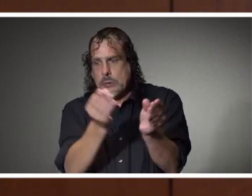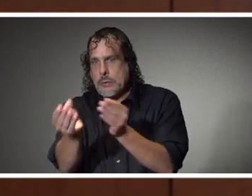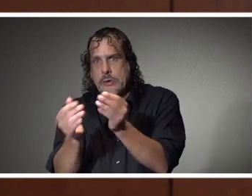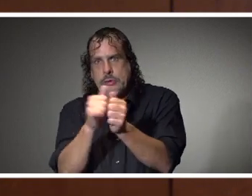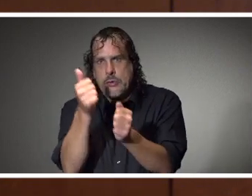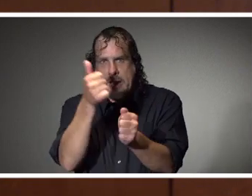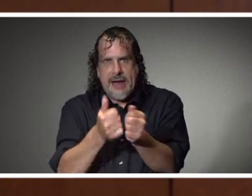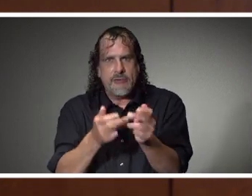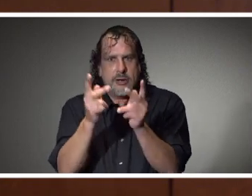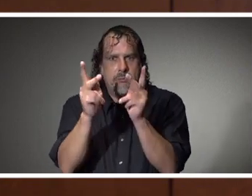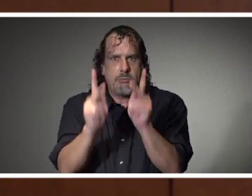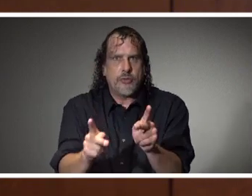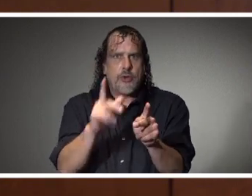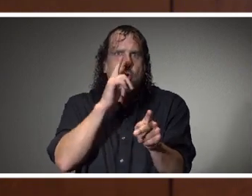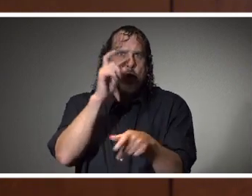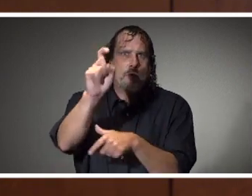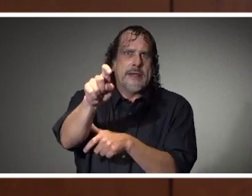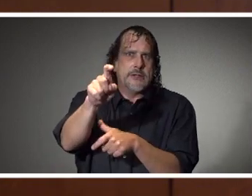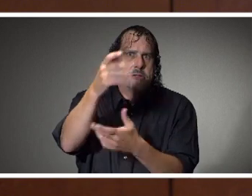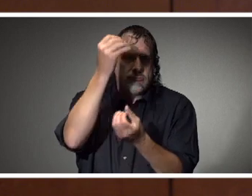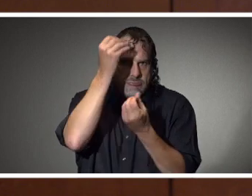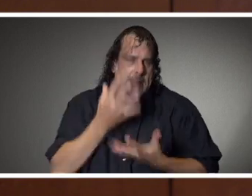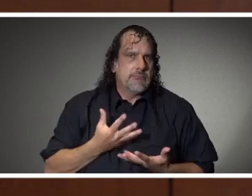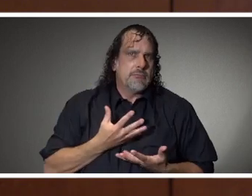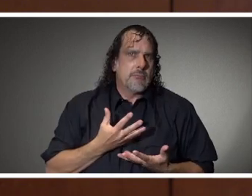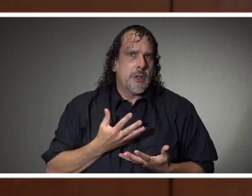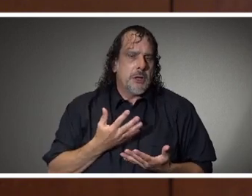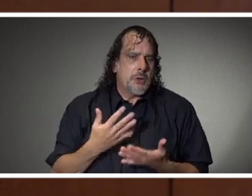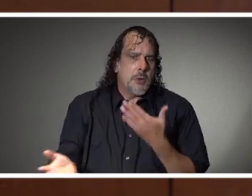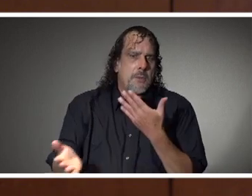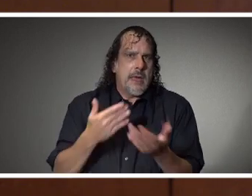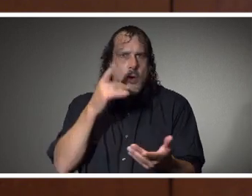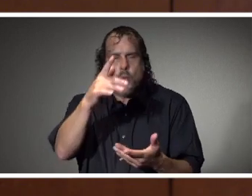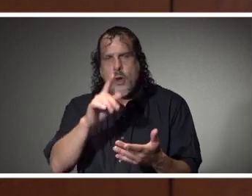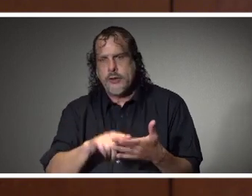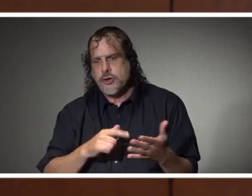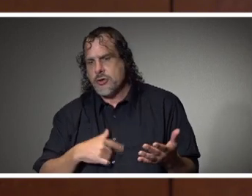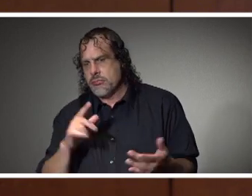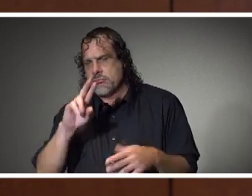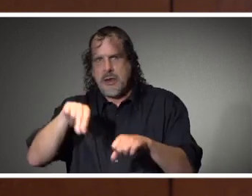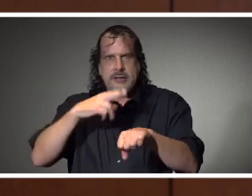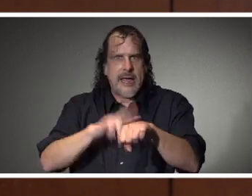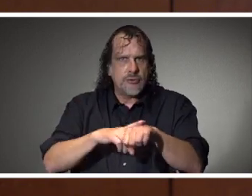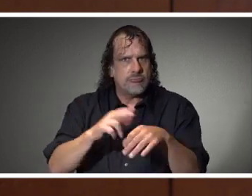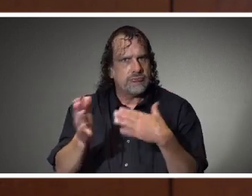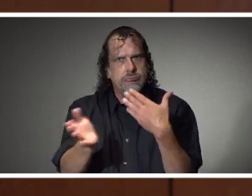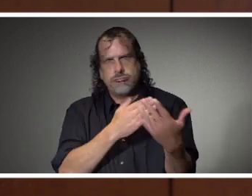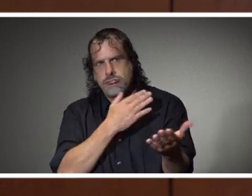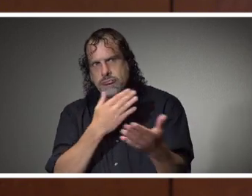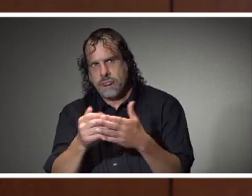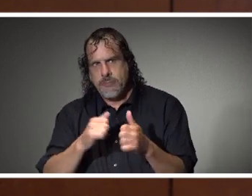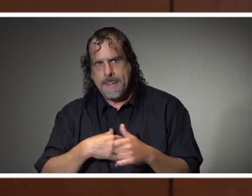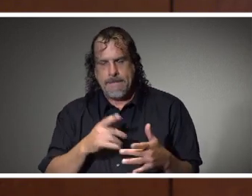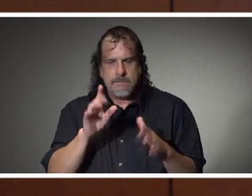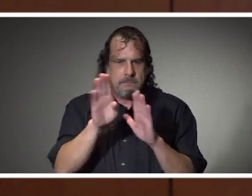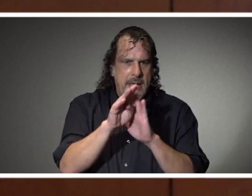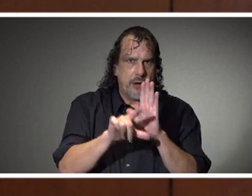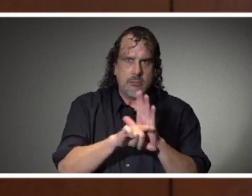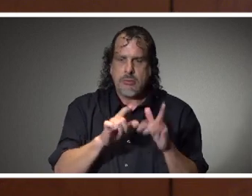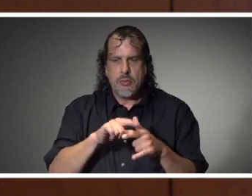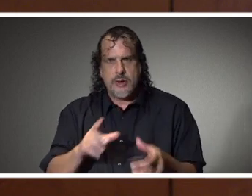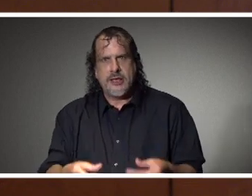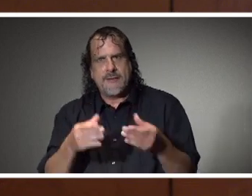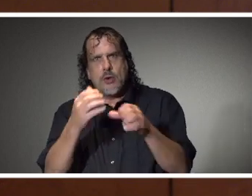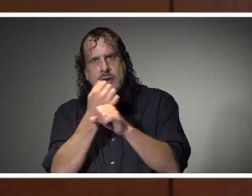every citizen that's out there. It doesn't matter what walk of life you come from. We want to be able to be there, and also to give you a way to be safe and to